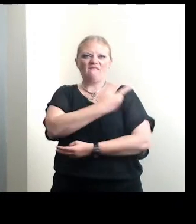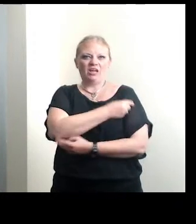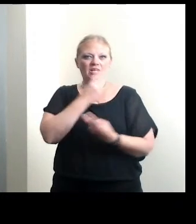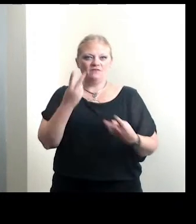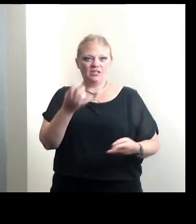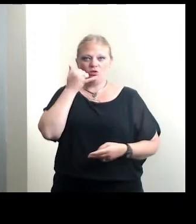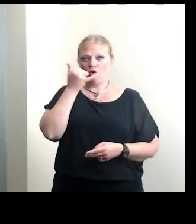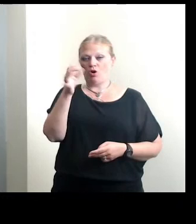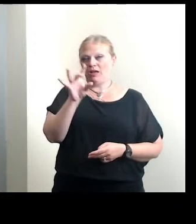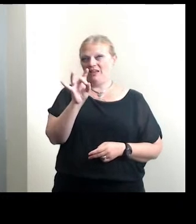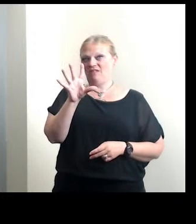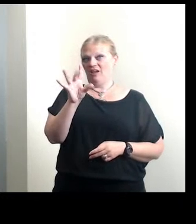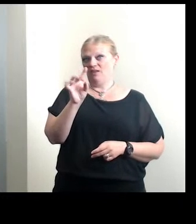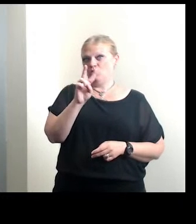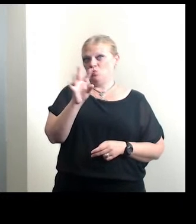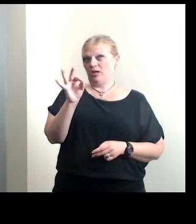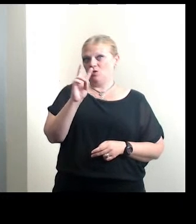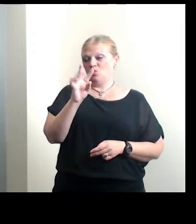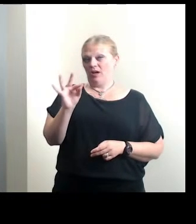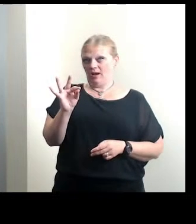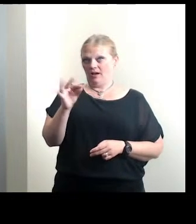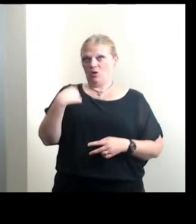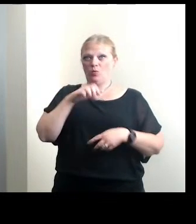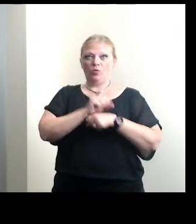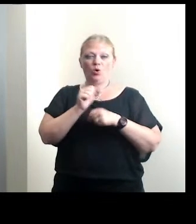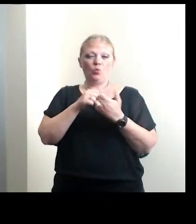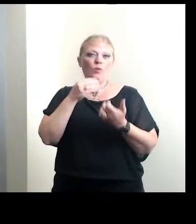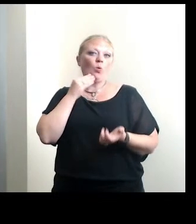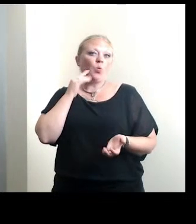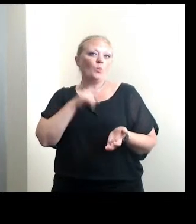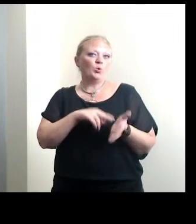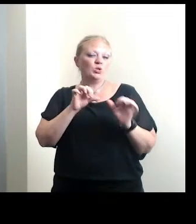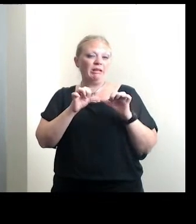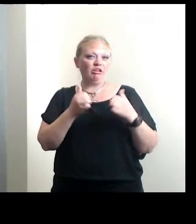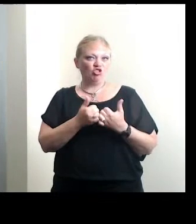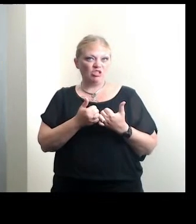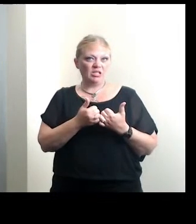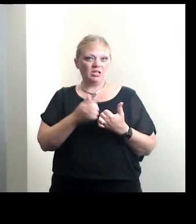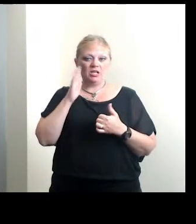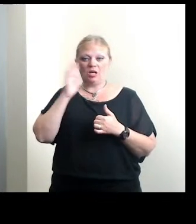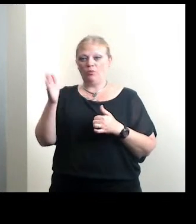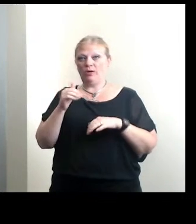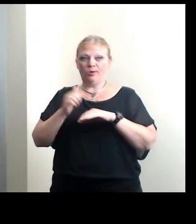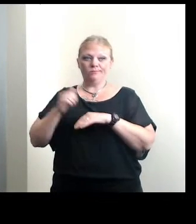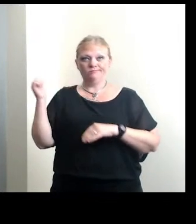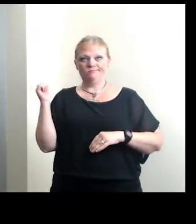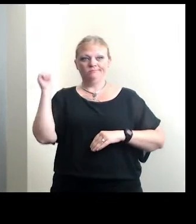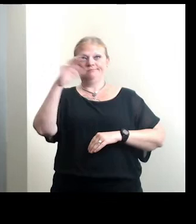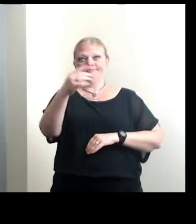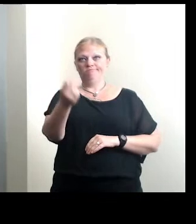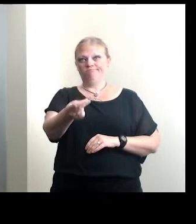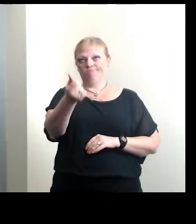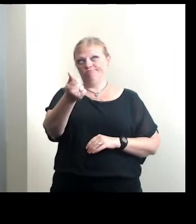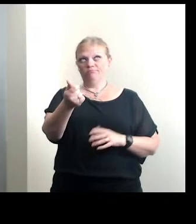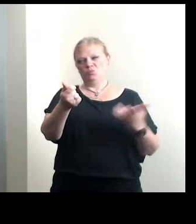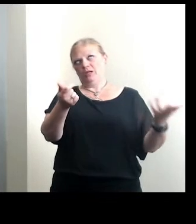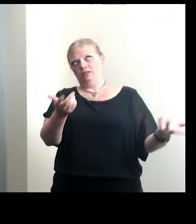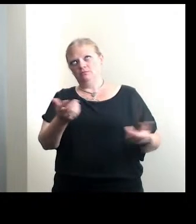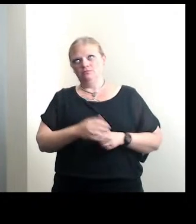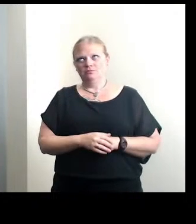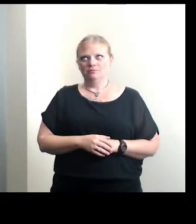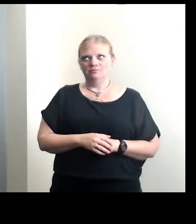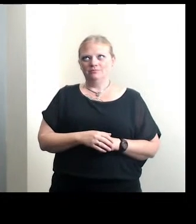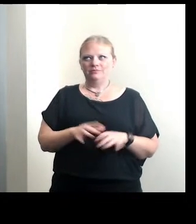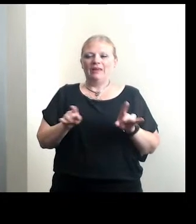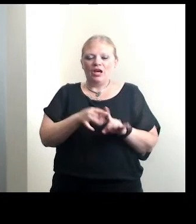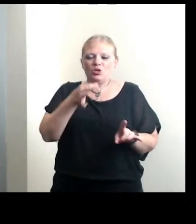call 858-2929, and we work with a home nursing agency, and we will send them out immediately, or